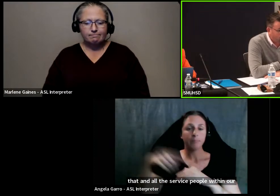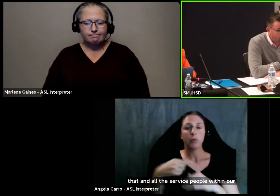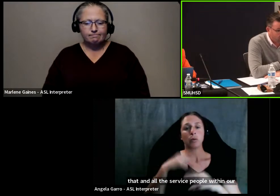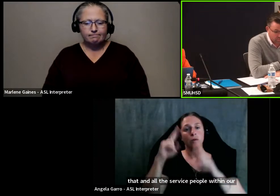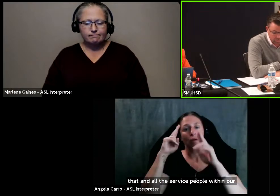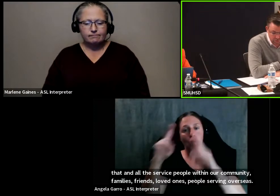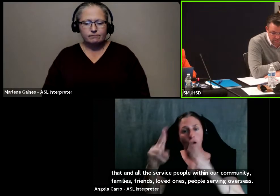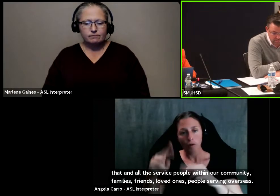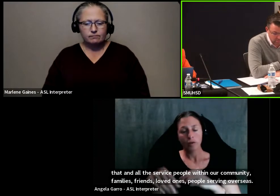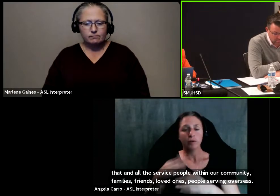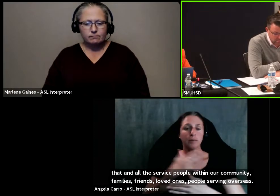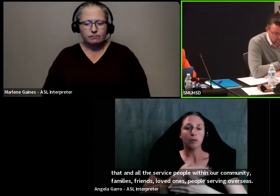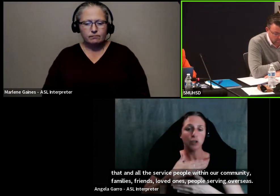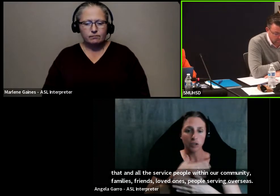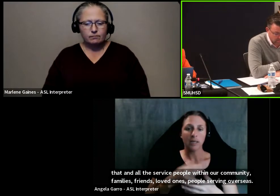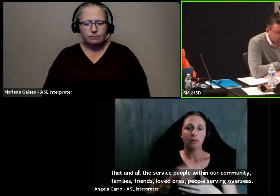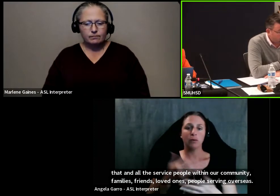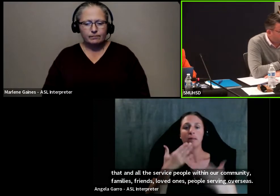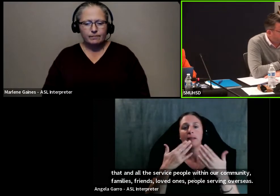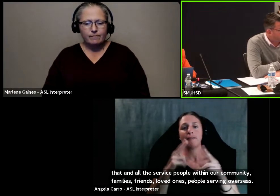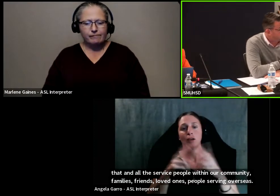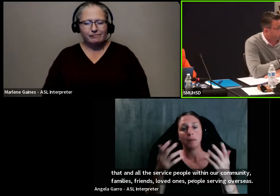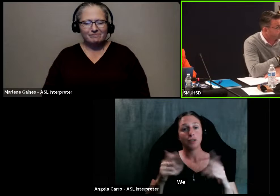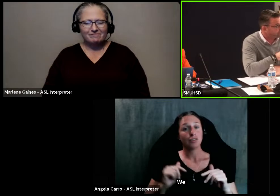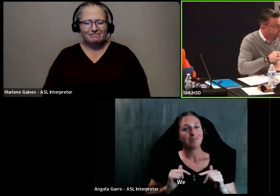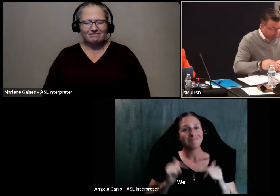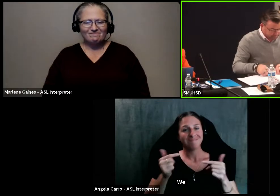and appreciate you. So thank you very much.